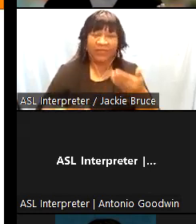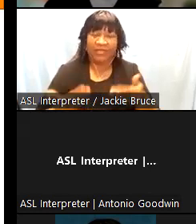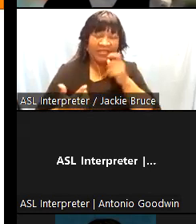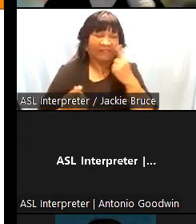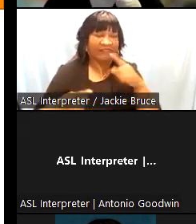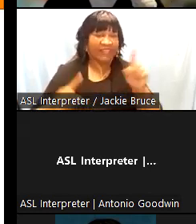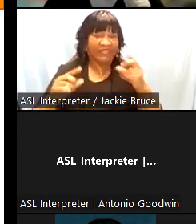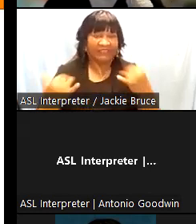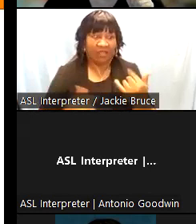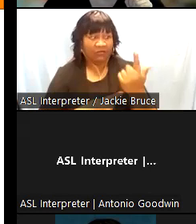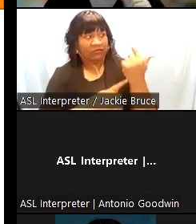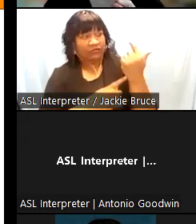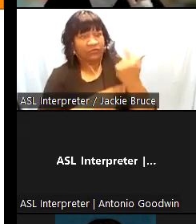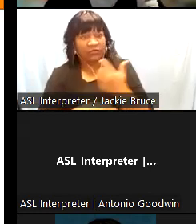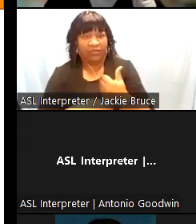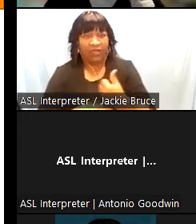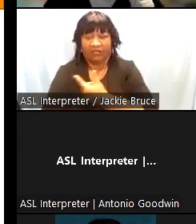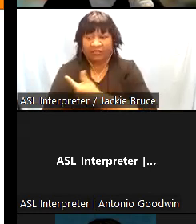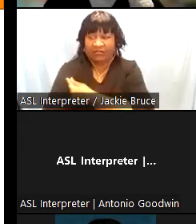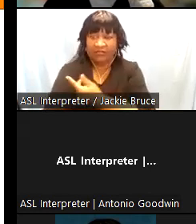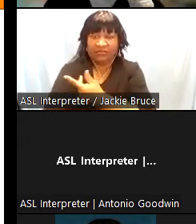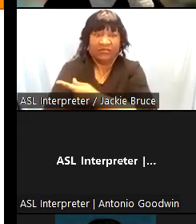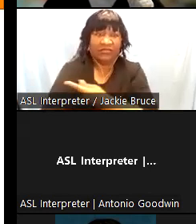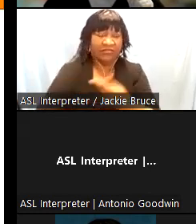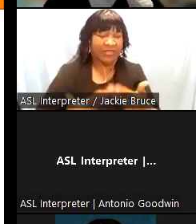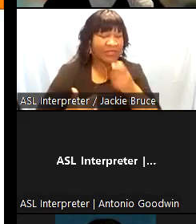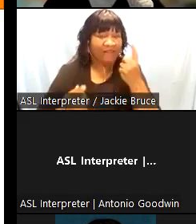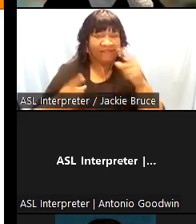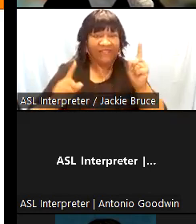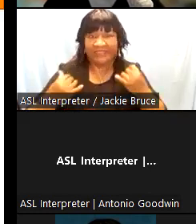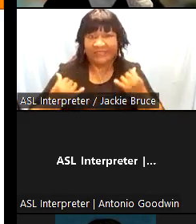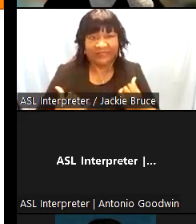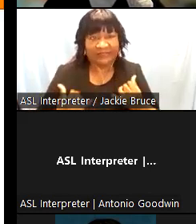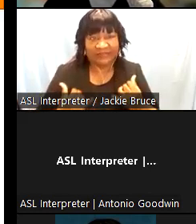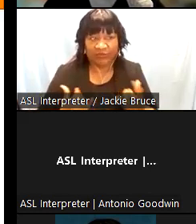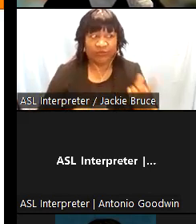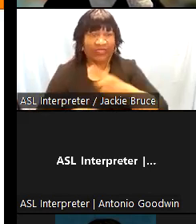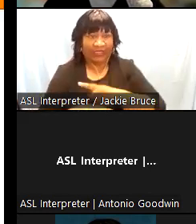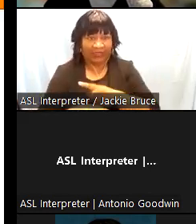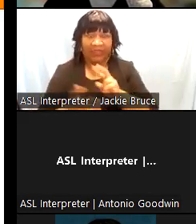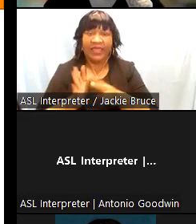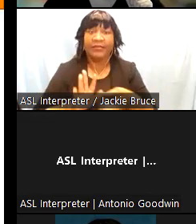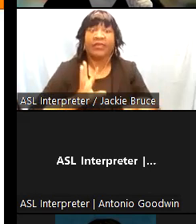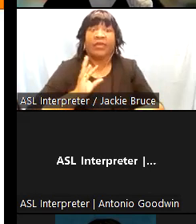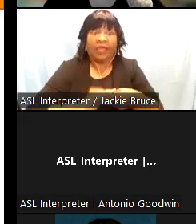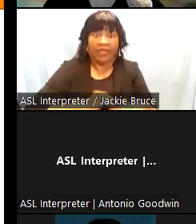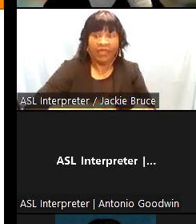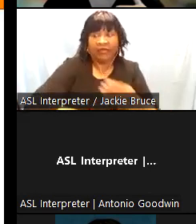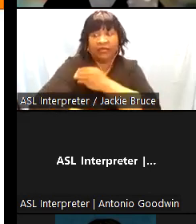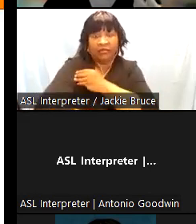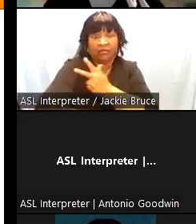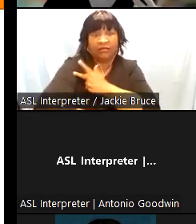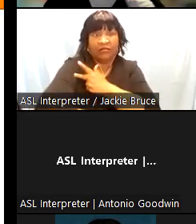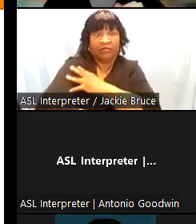and it will not be as effective today. So the booster is going to enhance